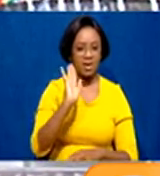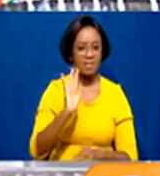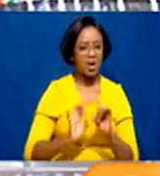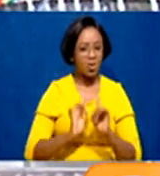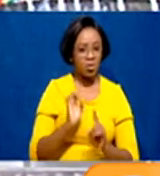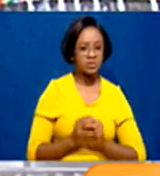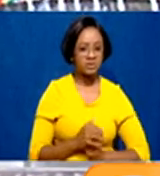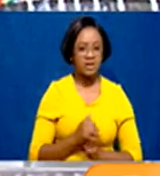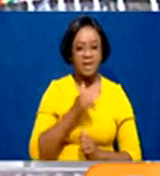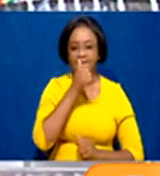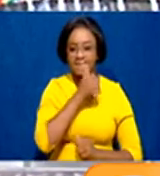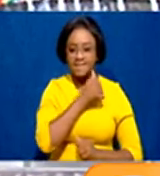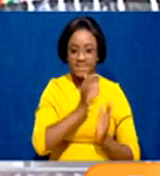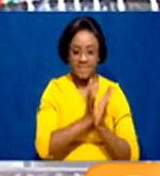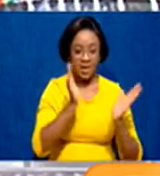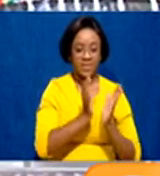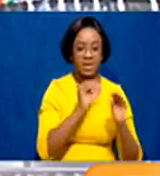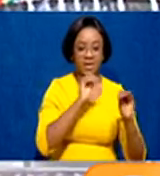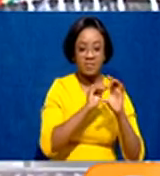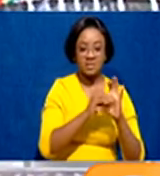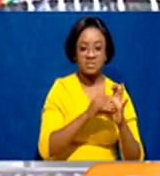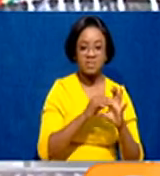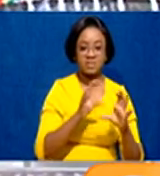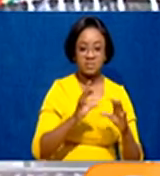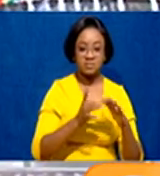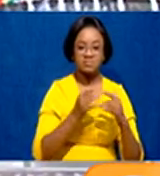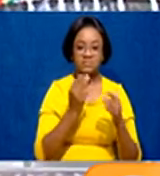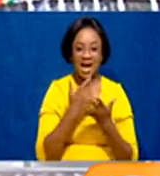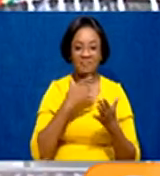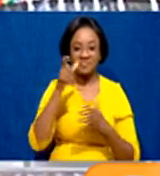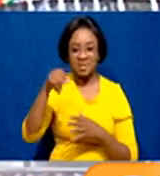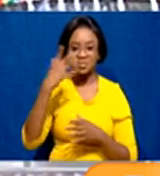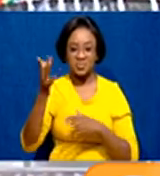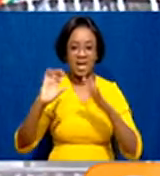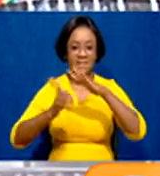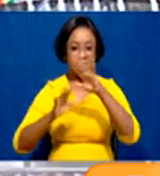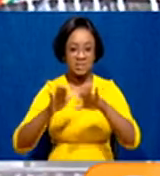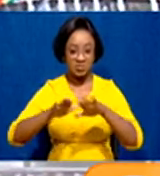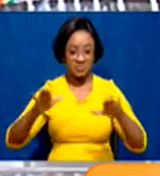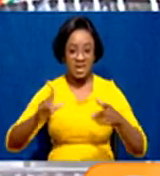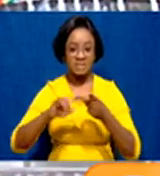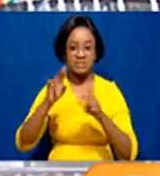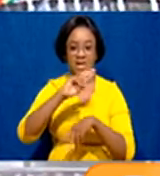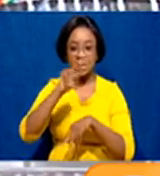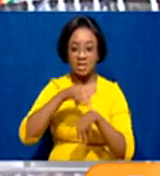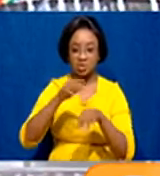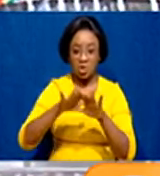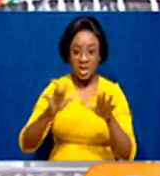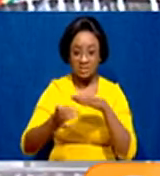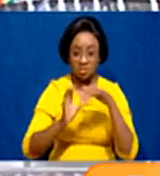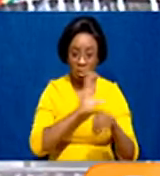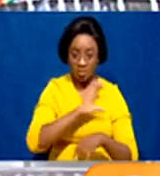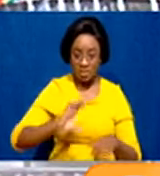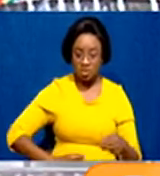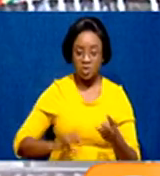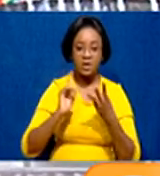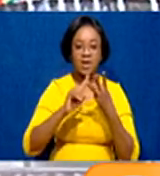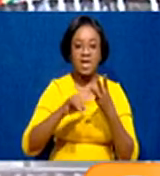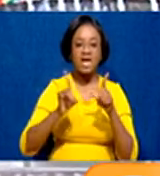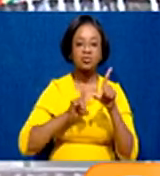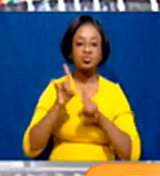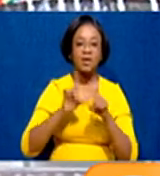The Public Investment Committee that summoned the Ministries of Lands, the National Lands Commission and the Tourism Ministry directed